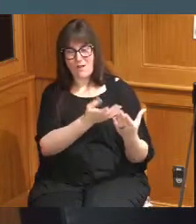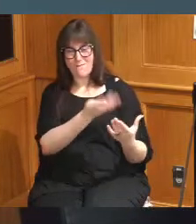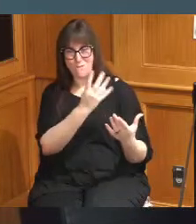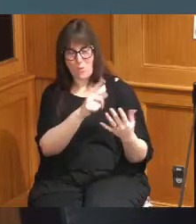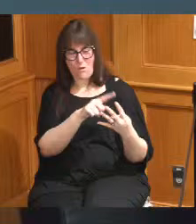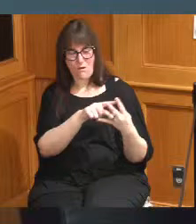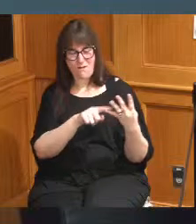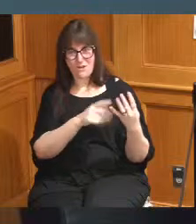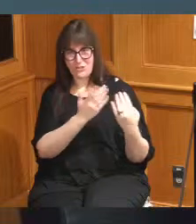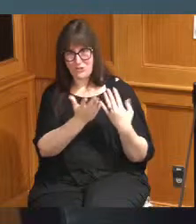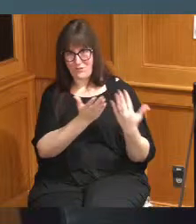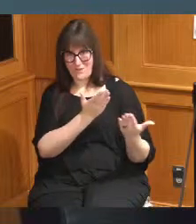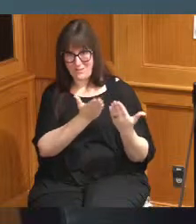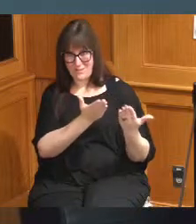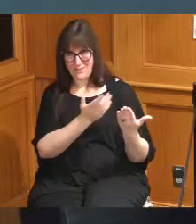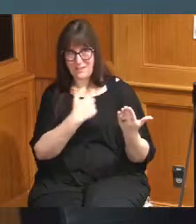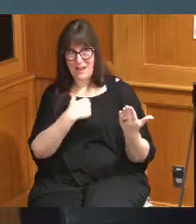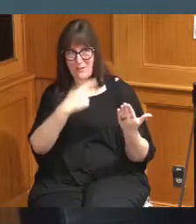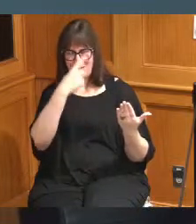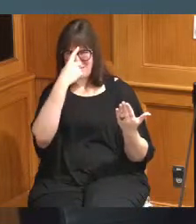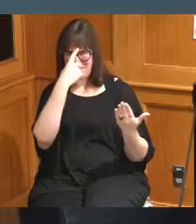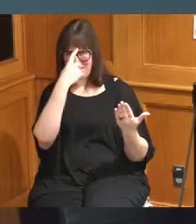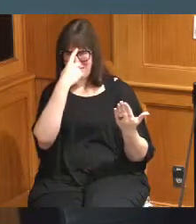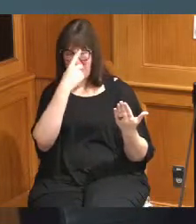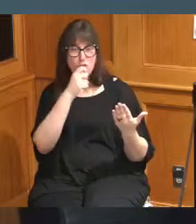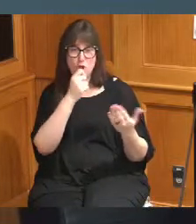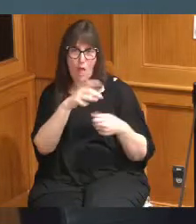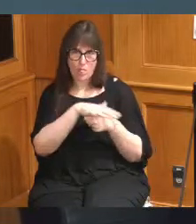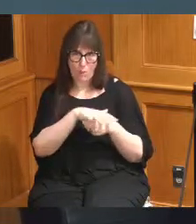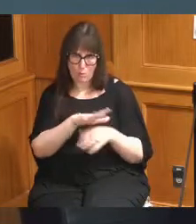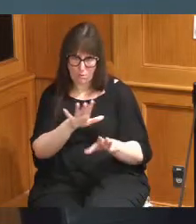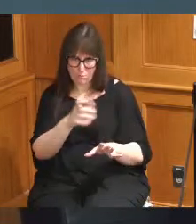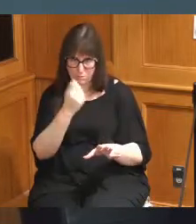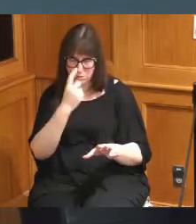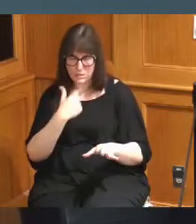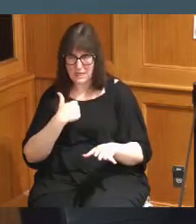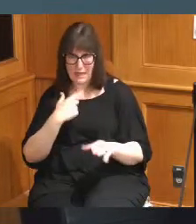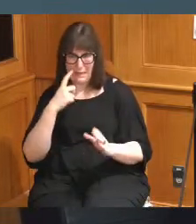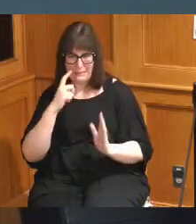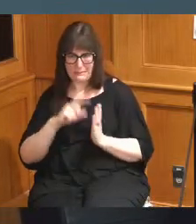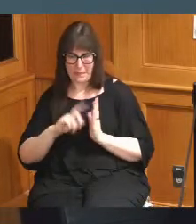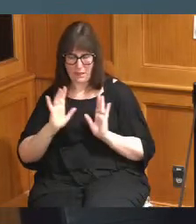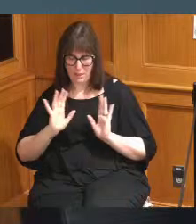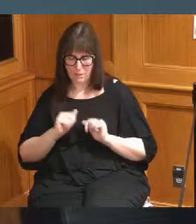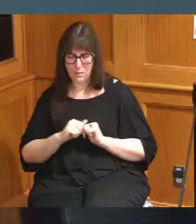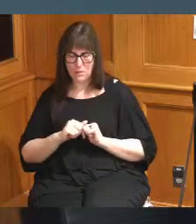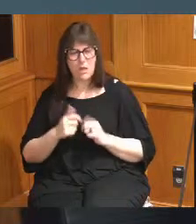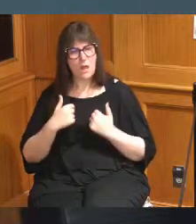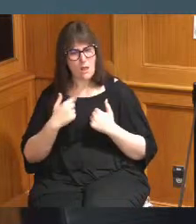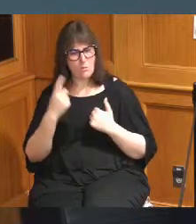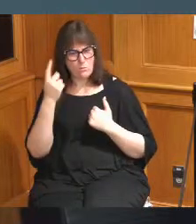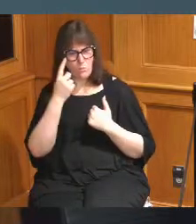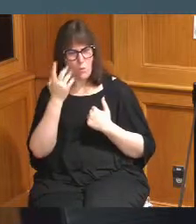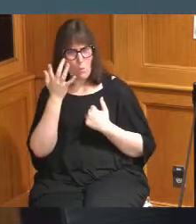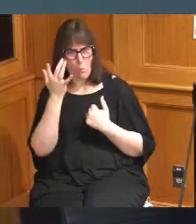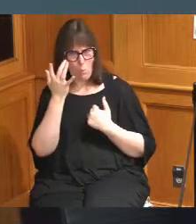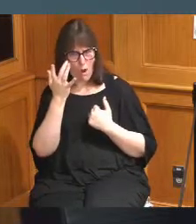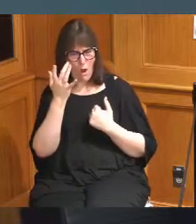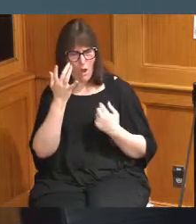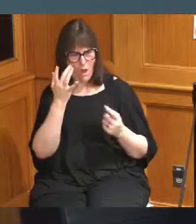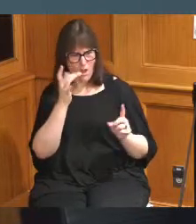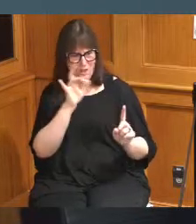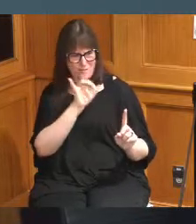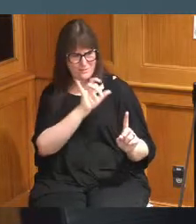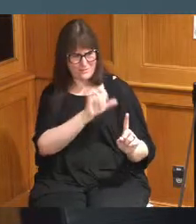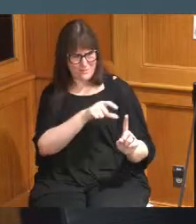different services. And I was saying, and they're not local, as far as I could tell. And I was just wondering, why are we having this? And